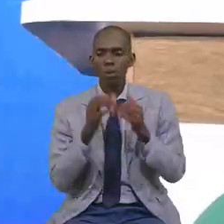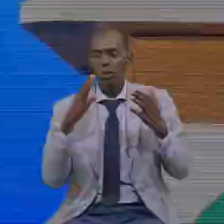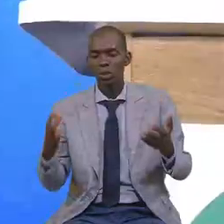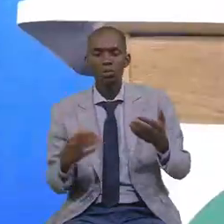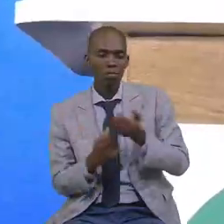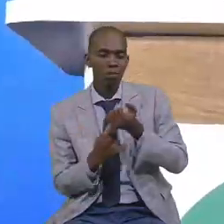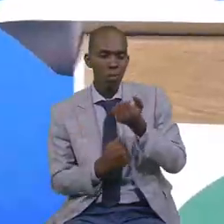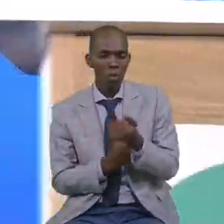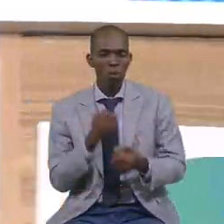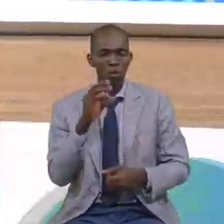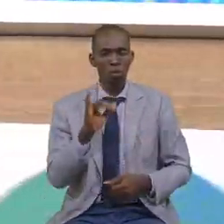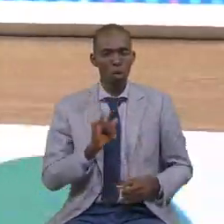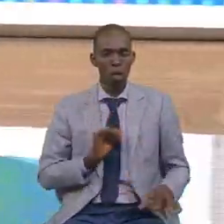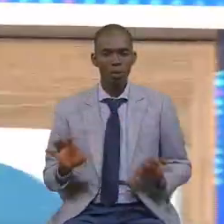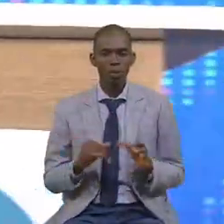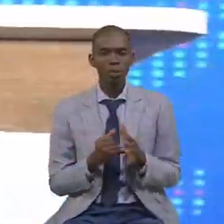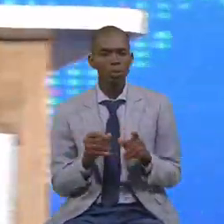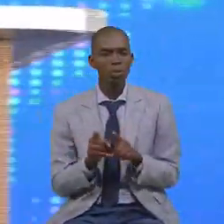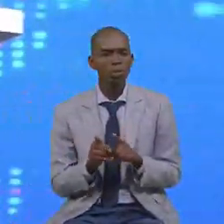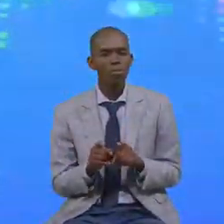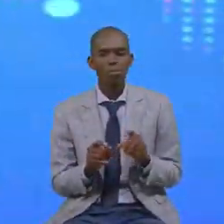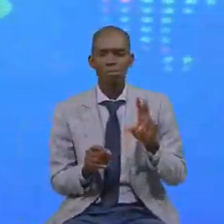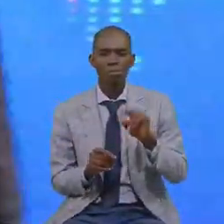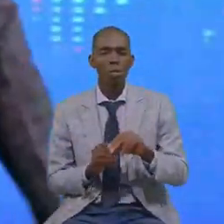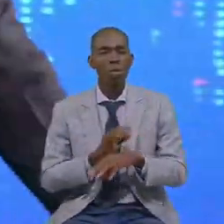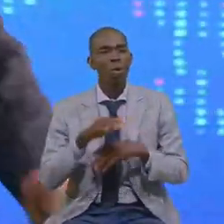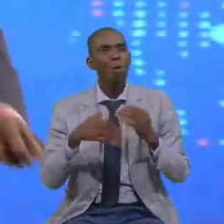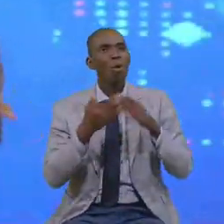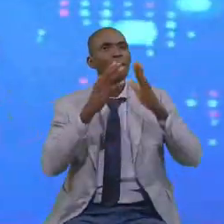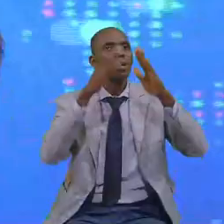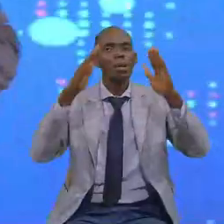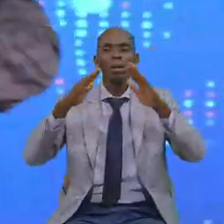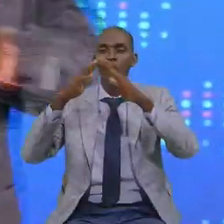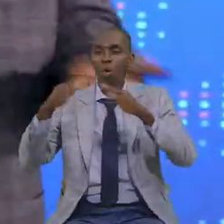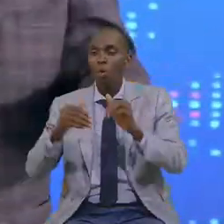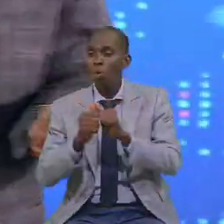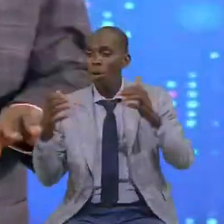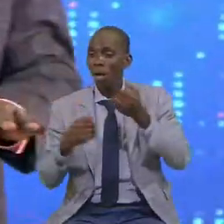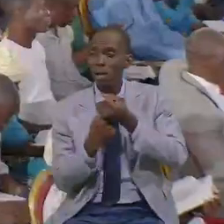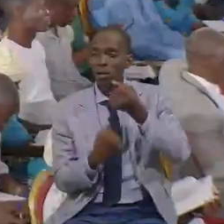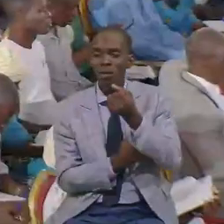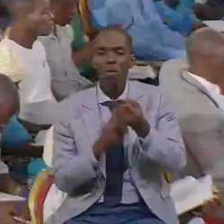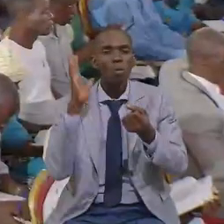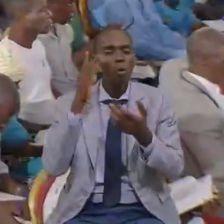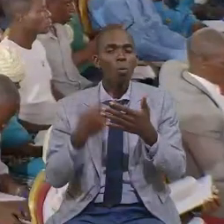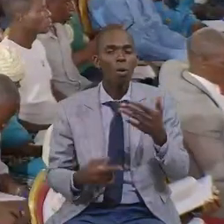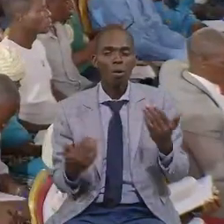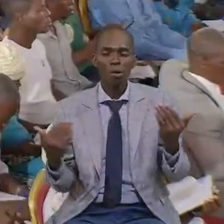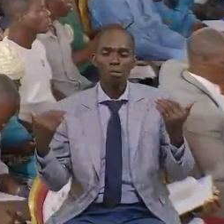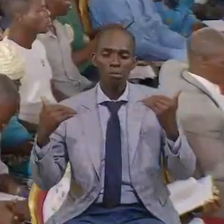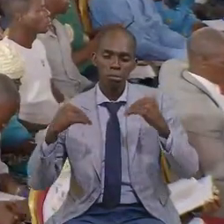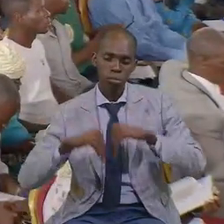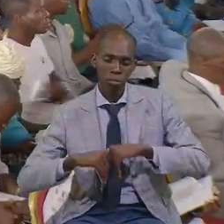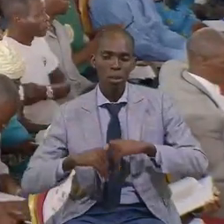too. All those houses without foundation, they will crumble. That's what